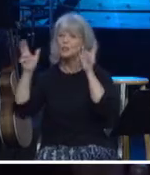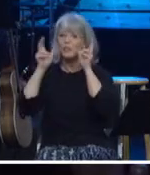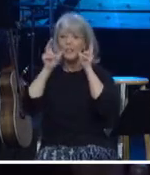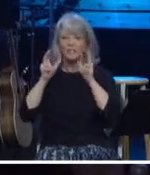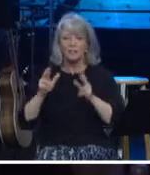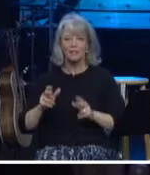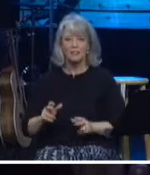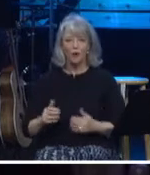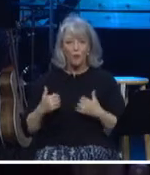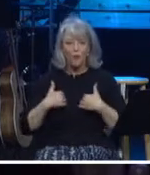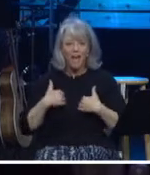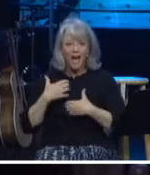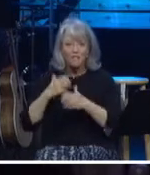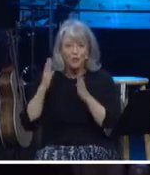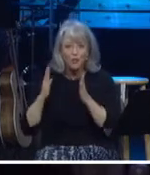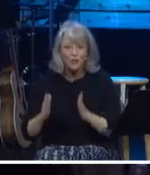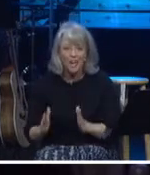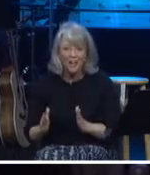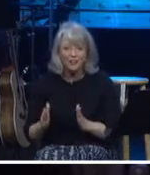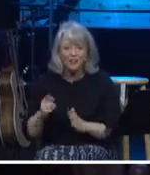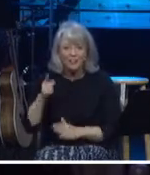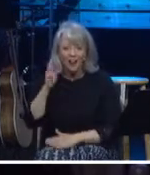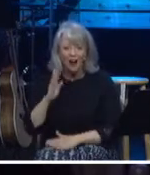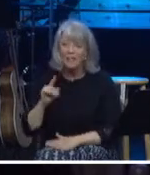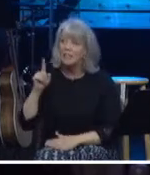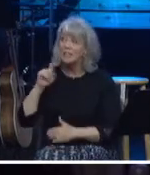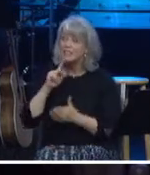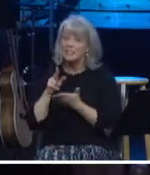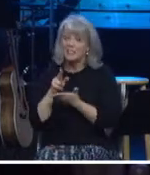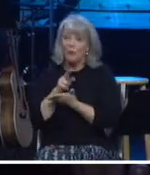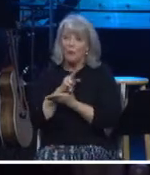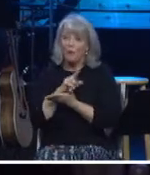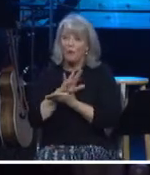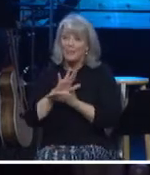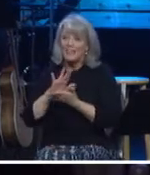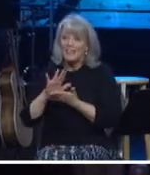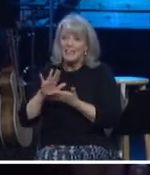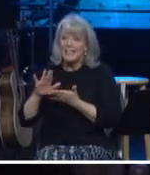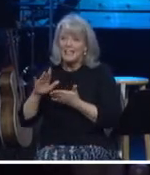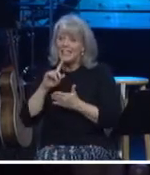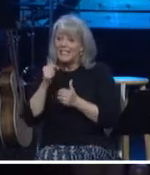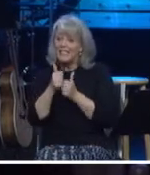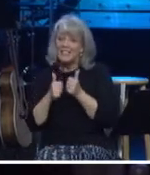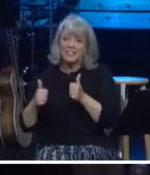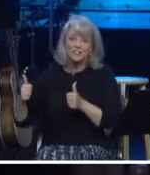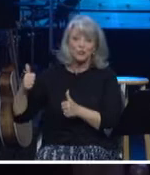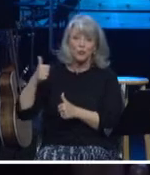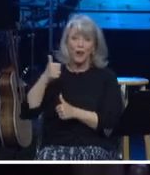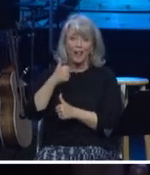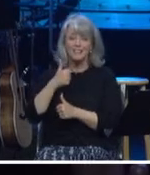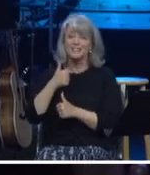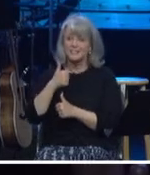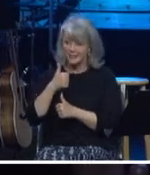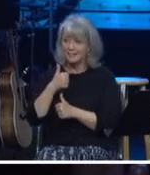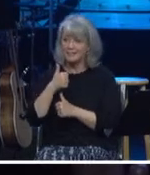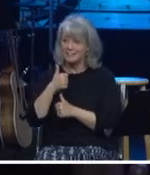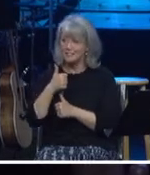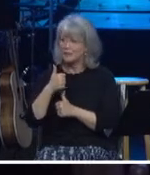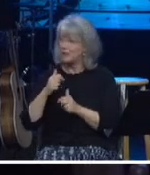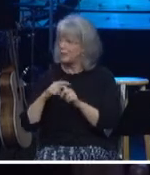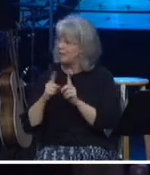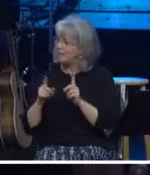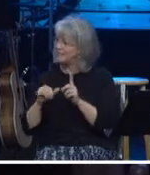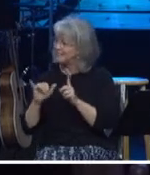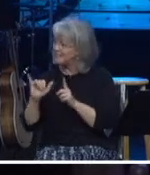is a Creator, Creator God. He is holy. He is transcendent. Yet